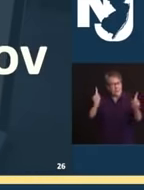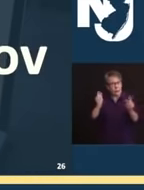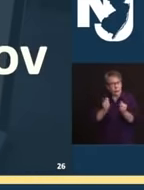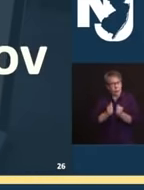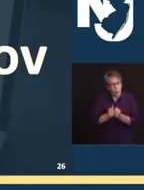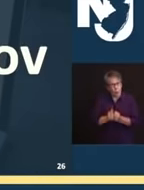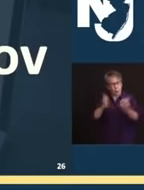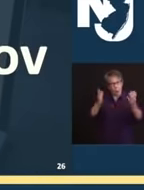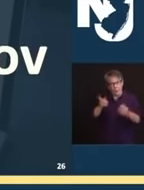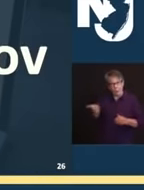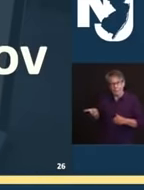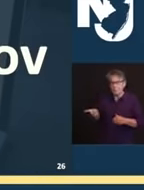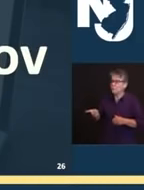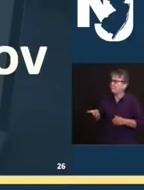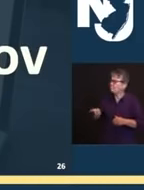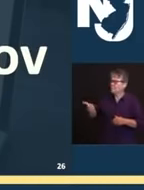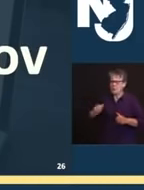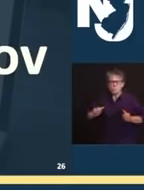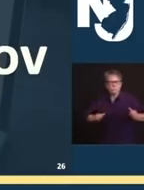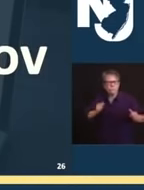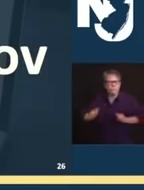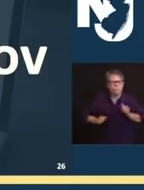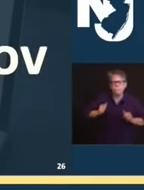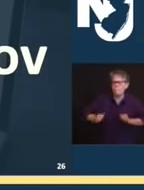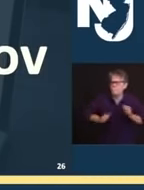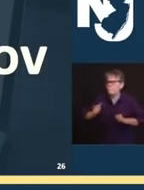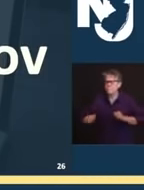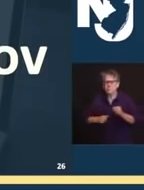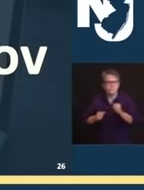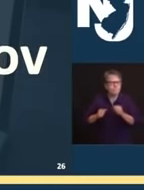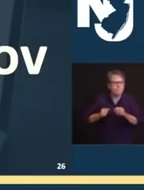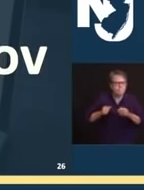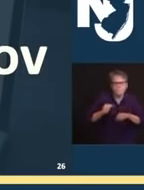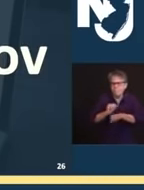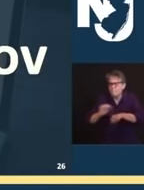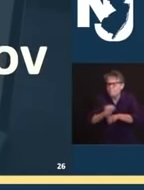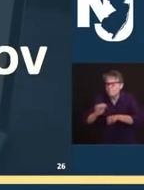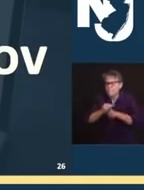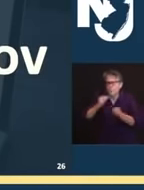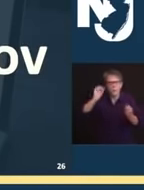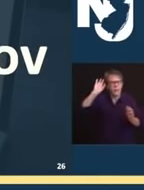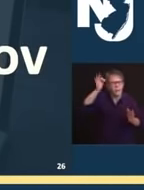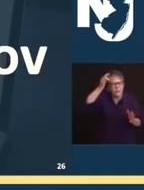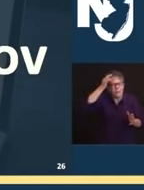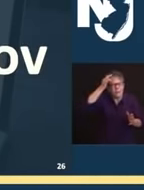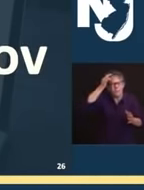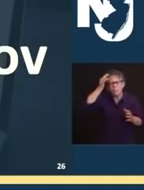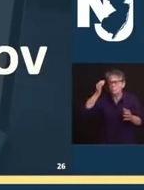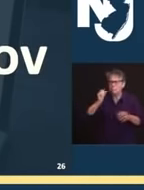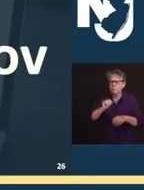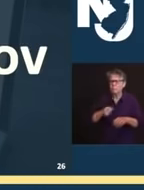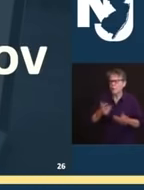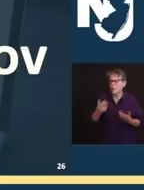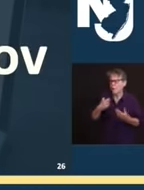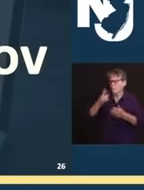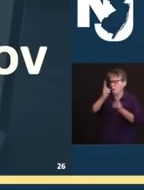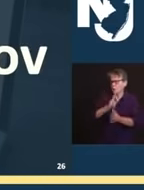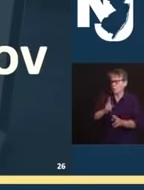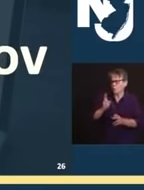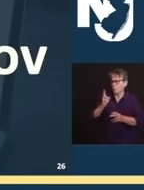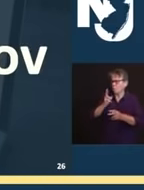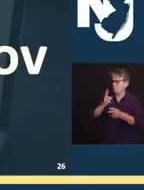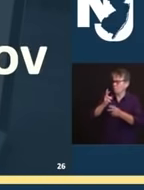federal delegation. And it begins with 2 extraordinary senators. It is a great honor to introduce a dear friend for many, many, many